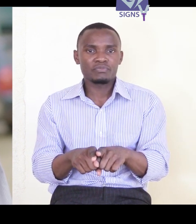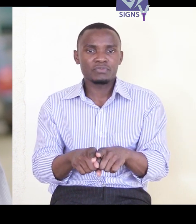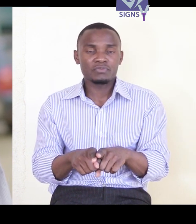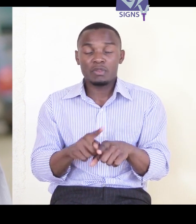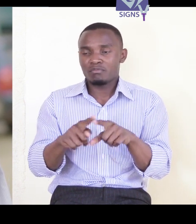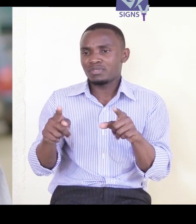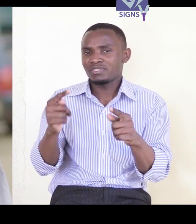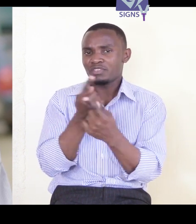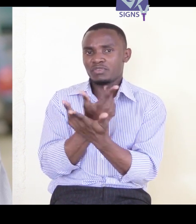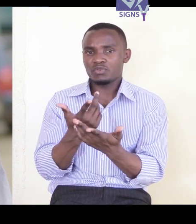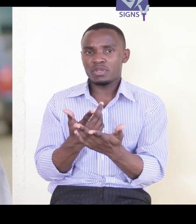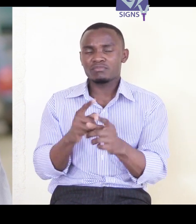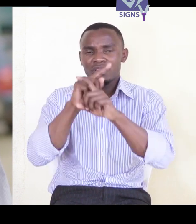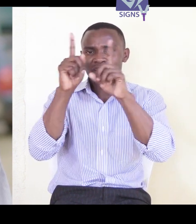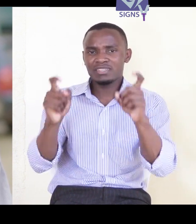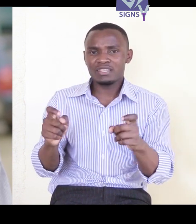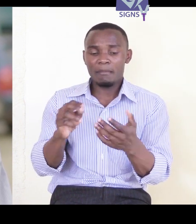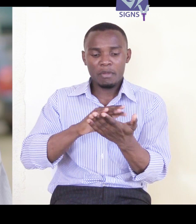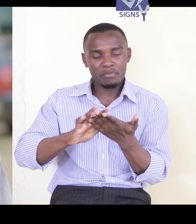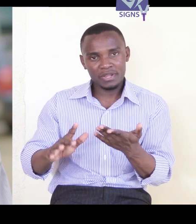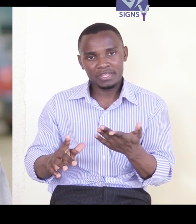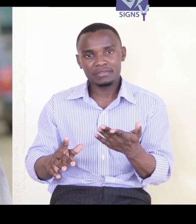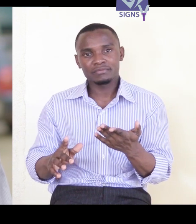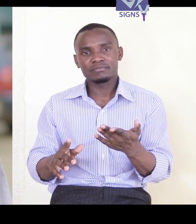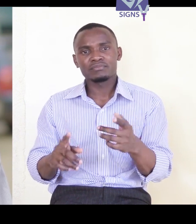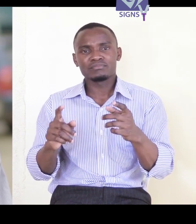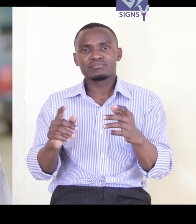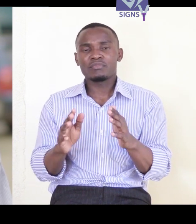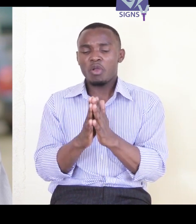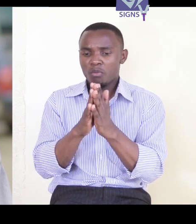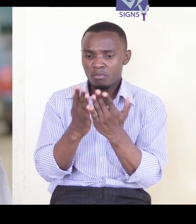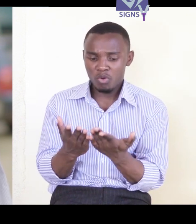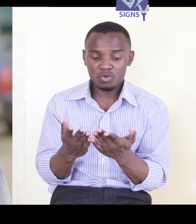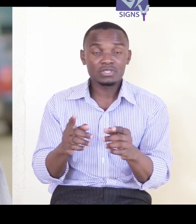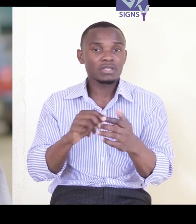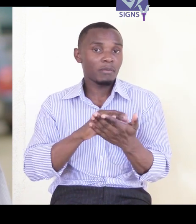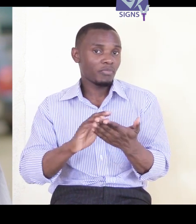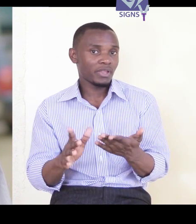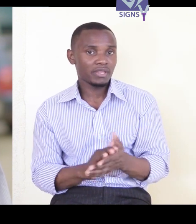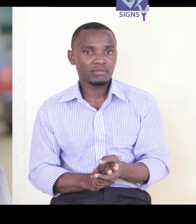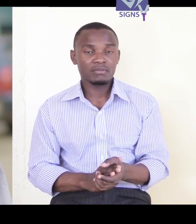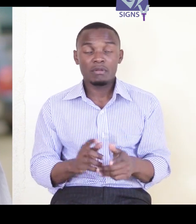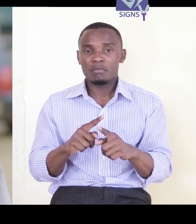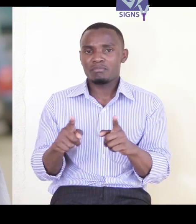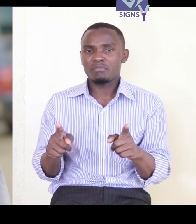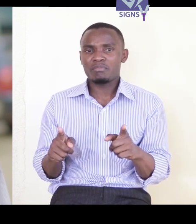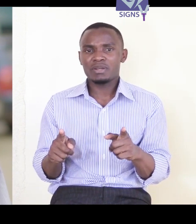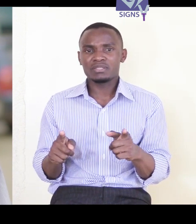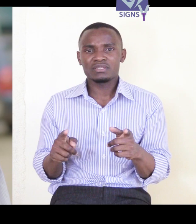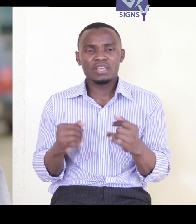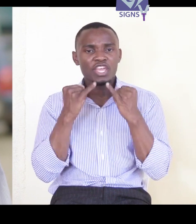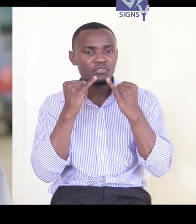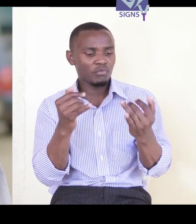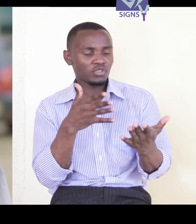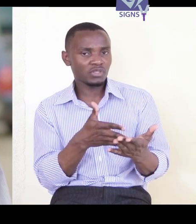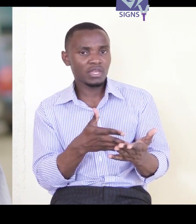only difference is that we do our notes in Braille, we do our exams in Braille, our textbooks are in Braille. That's the only difference, but